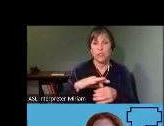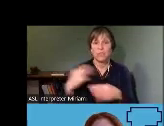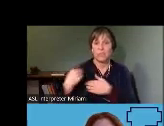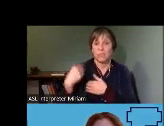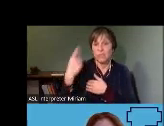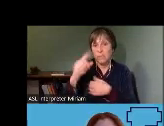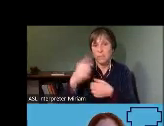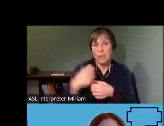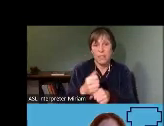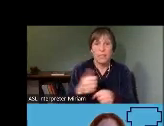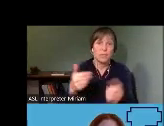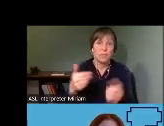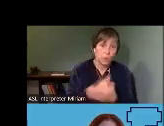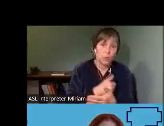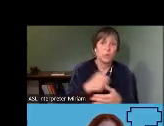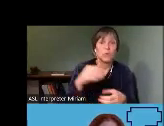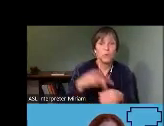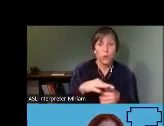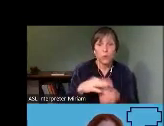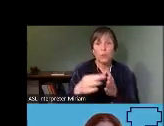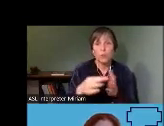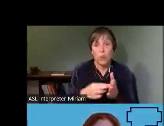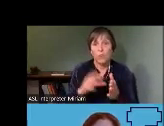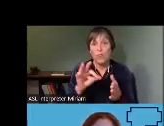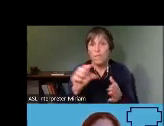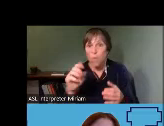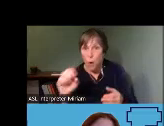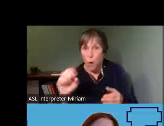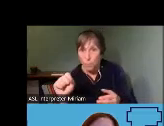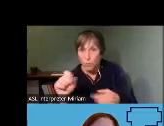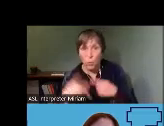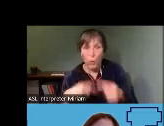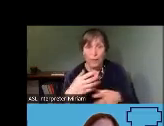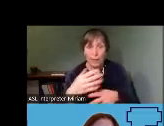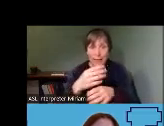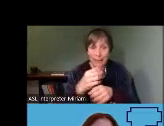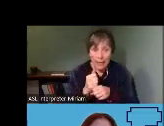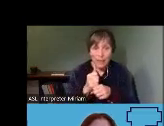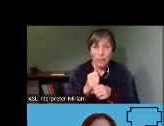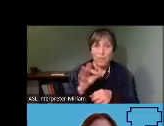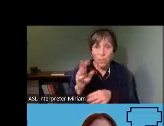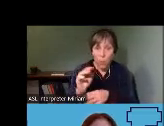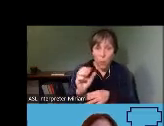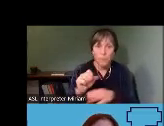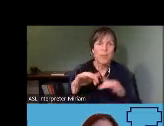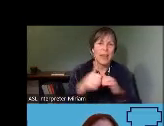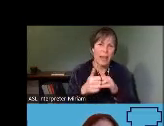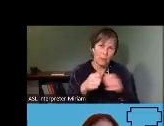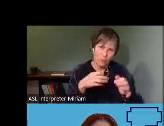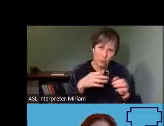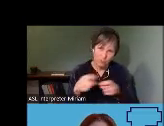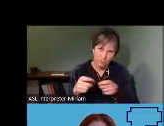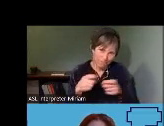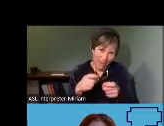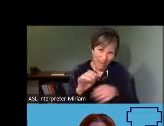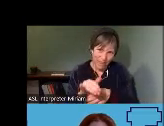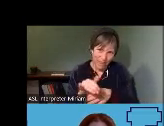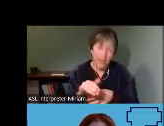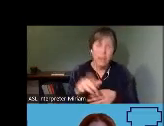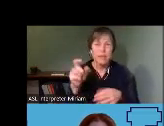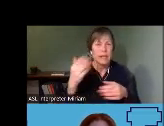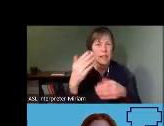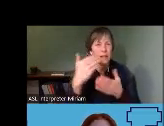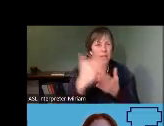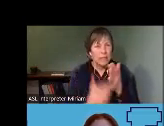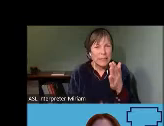along with those forms and how they're going to handle those once they receive them uh they do have to maintain a list that includes municipal only